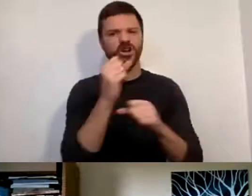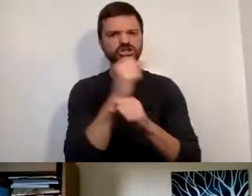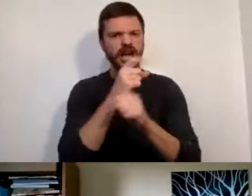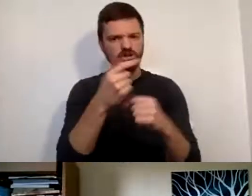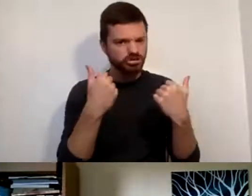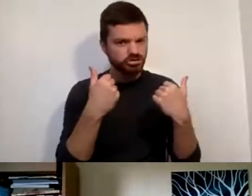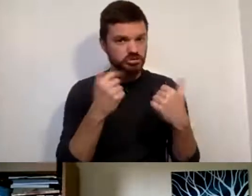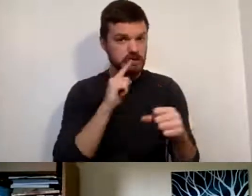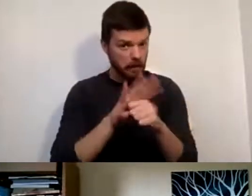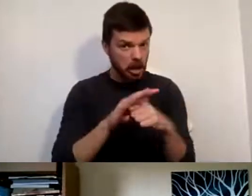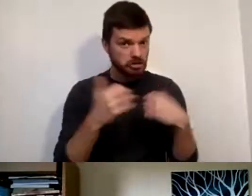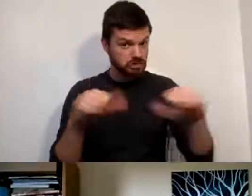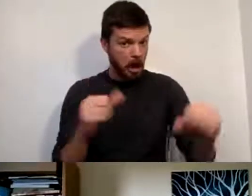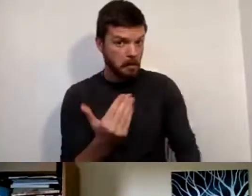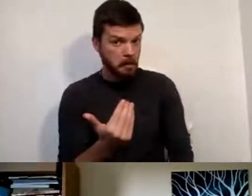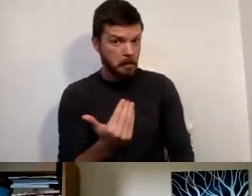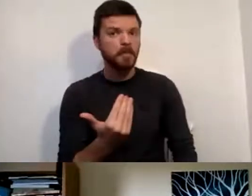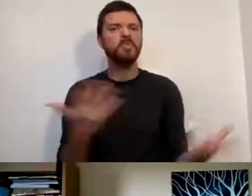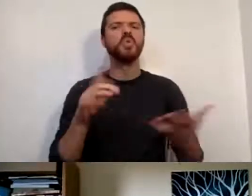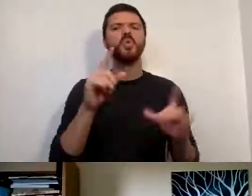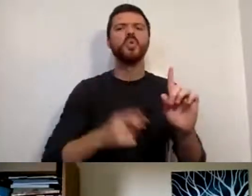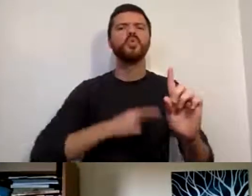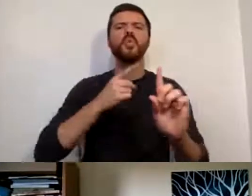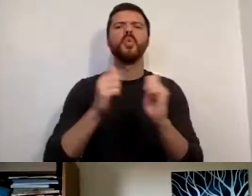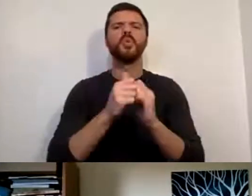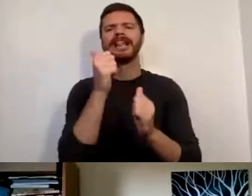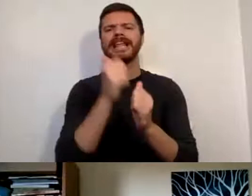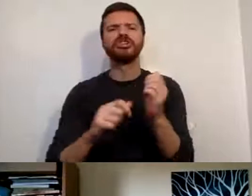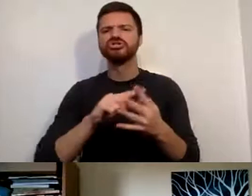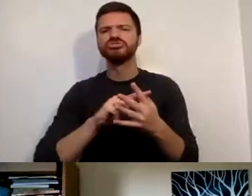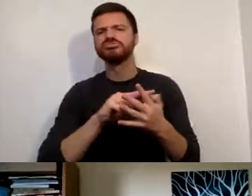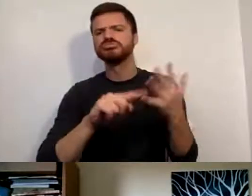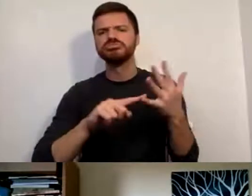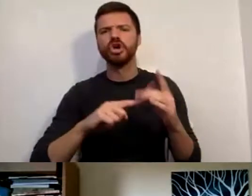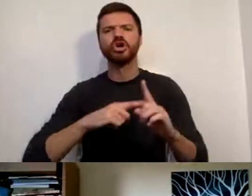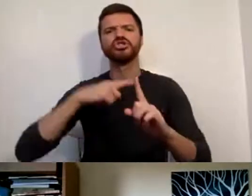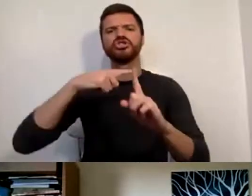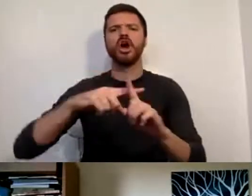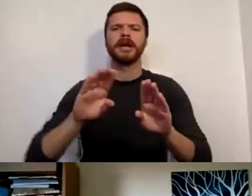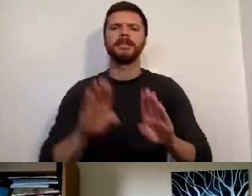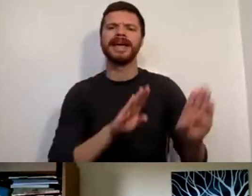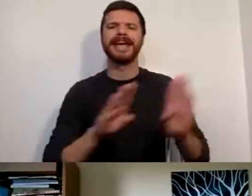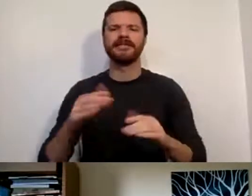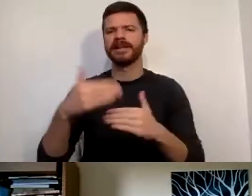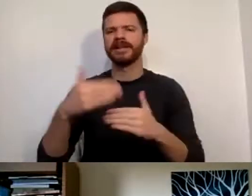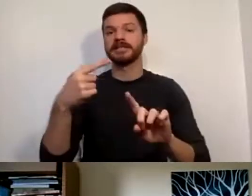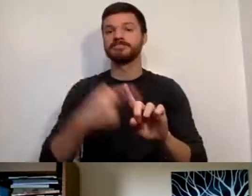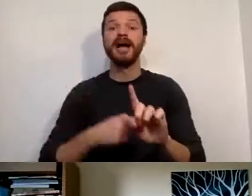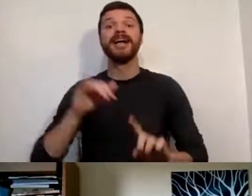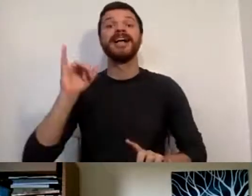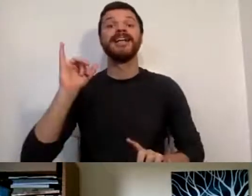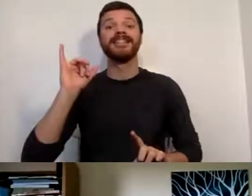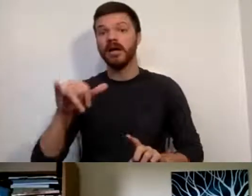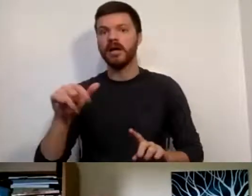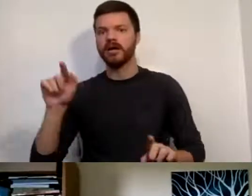for the next month? And what are your goals on each of these target behaviors for next month? So that allowed us sort of,